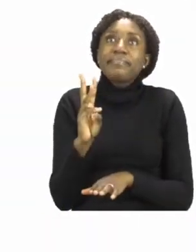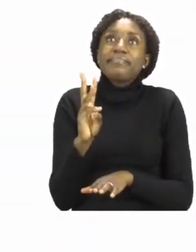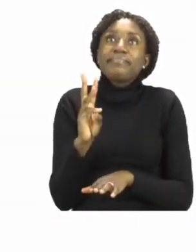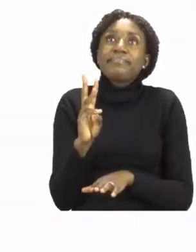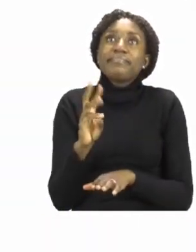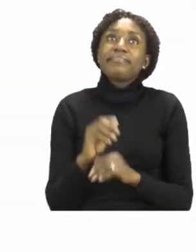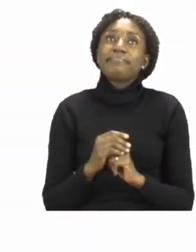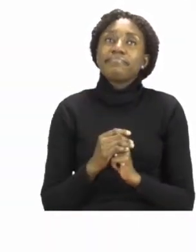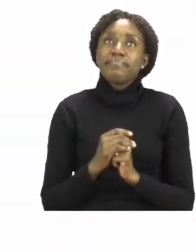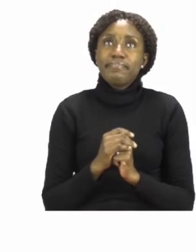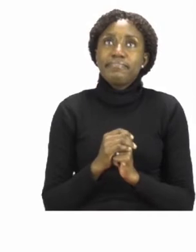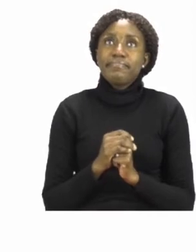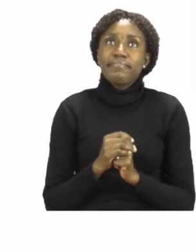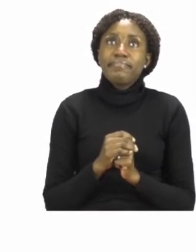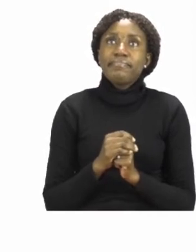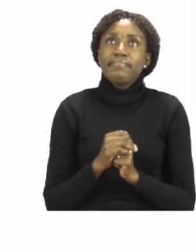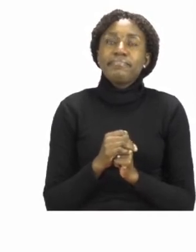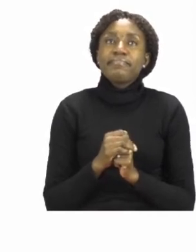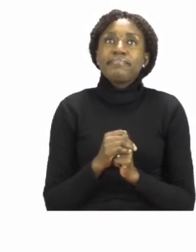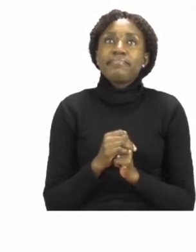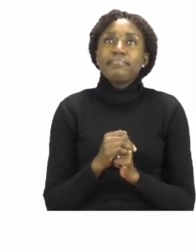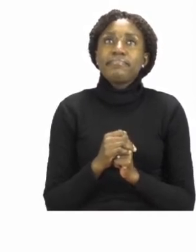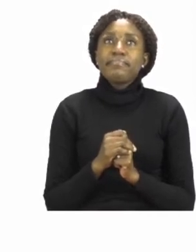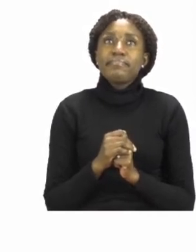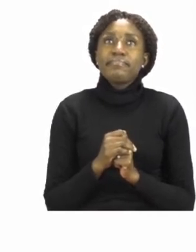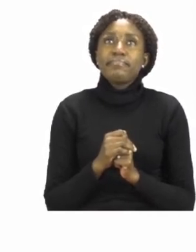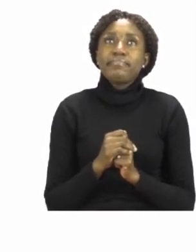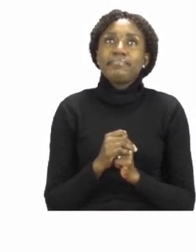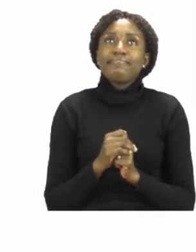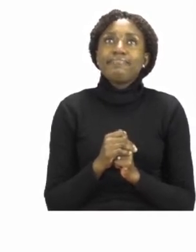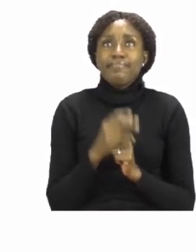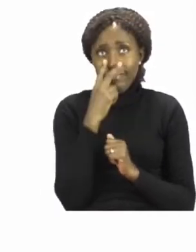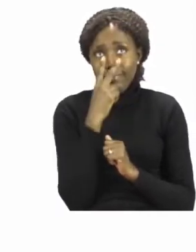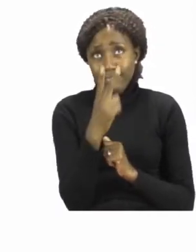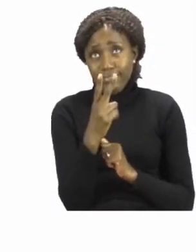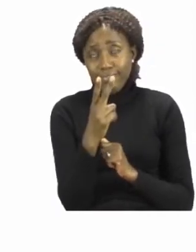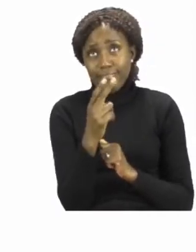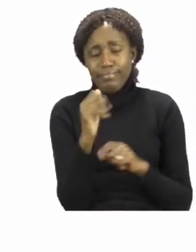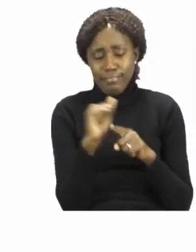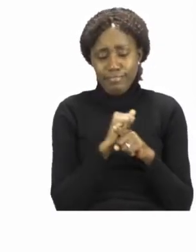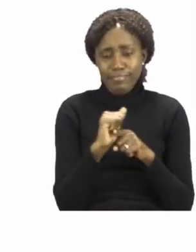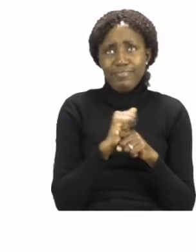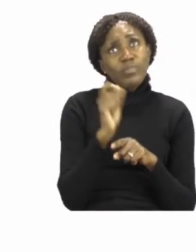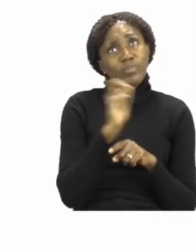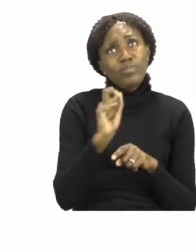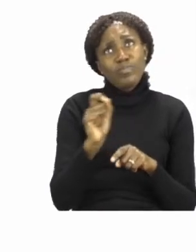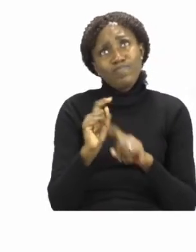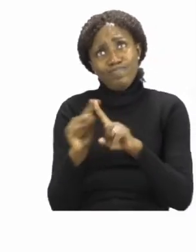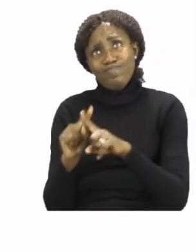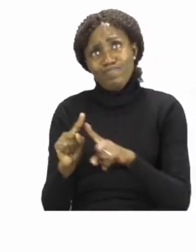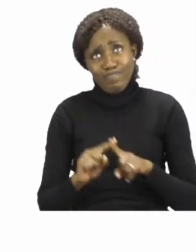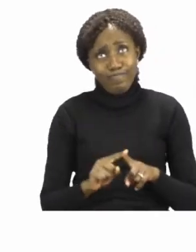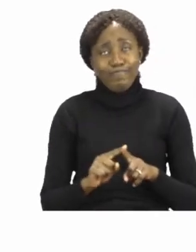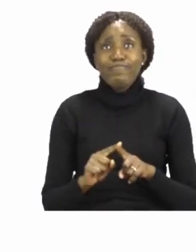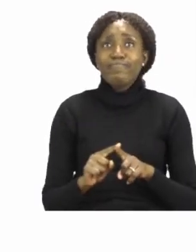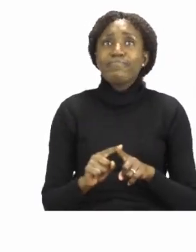booklets to page 26 now there you will see some patterns now